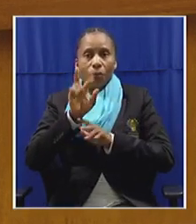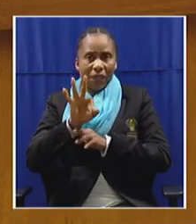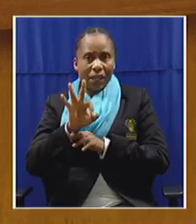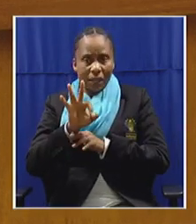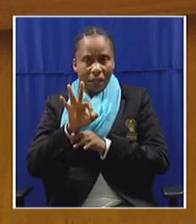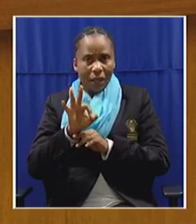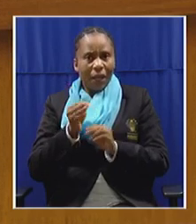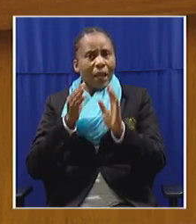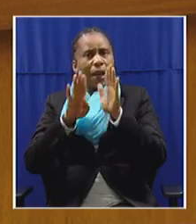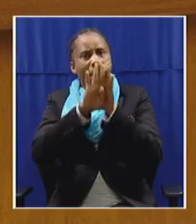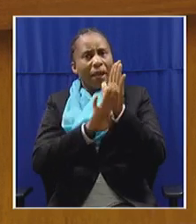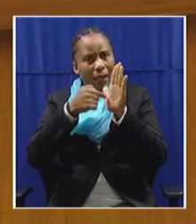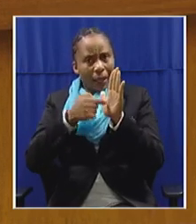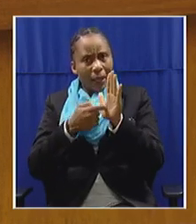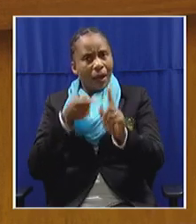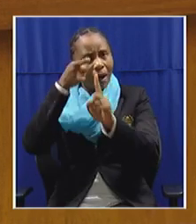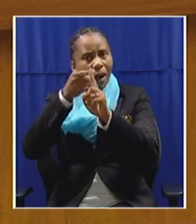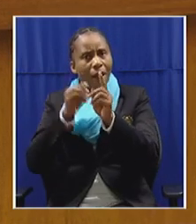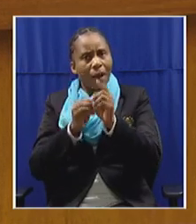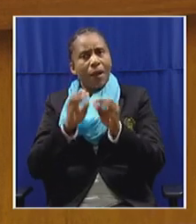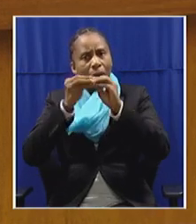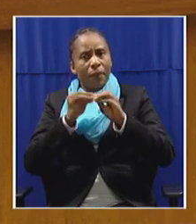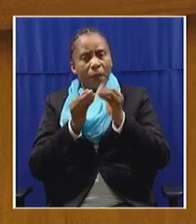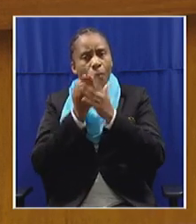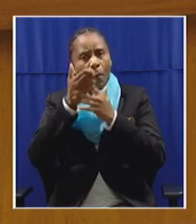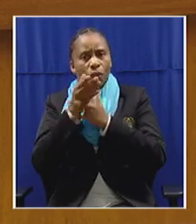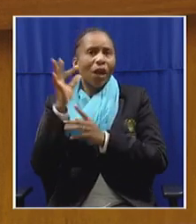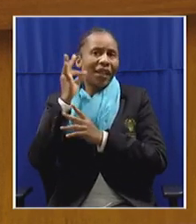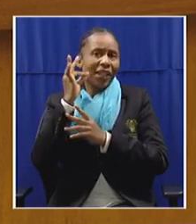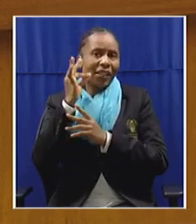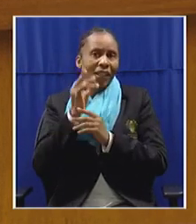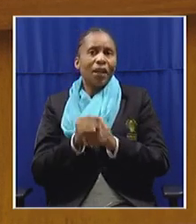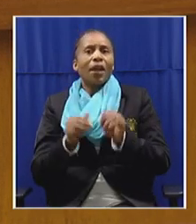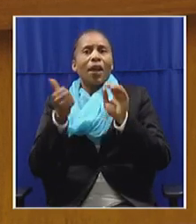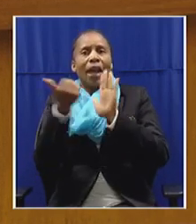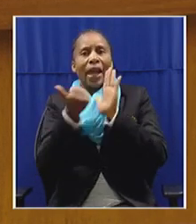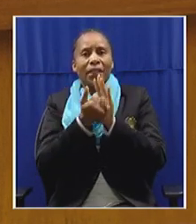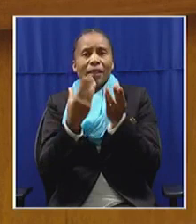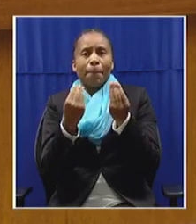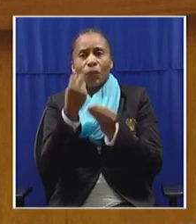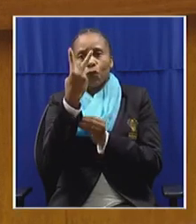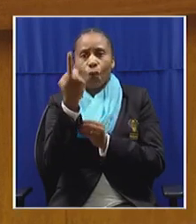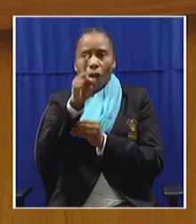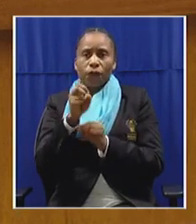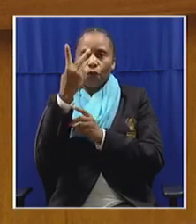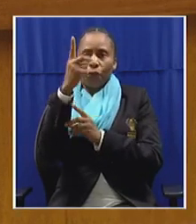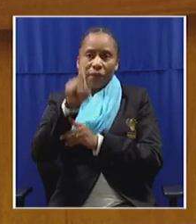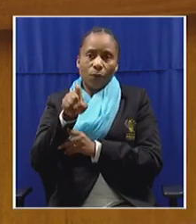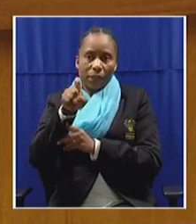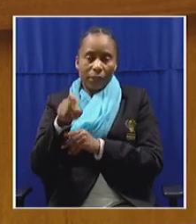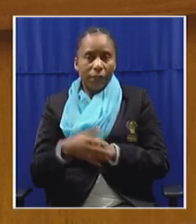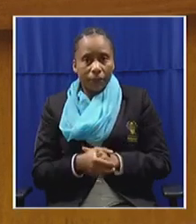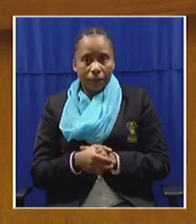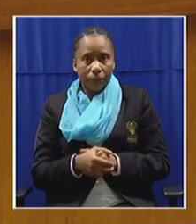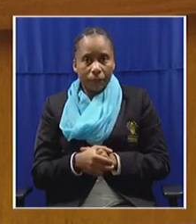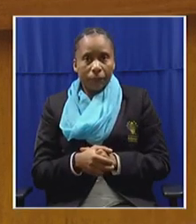bill aims to amend the Promotion of Access to Information Act number 2 of 2000. This is